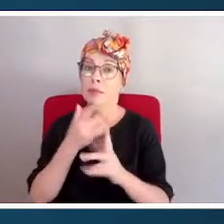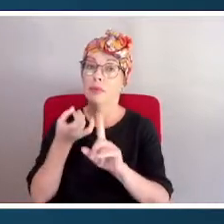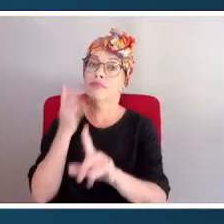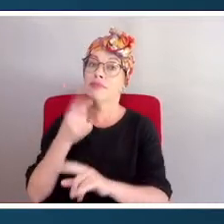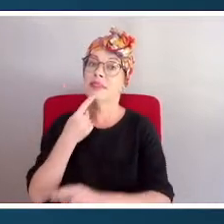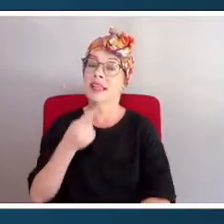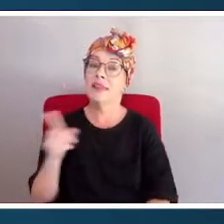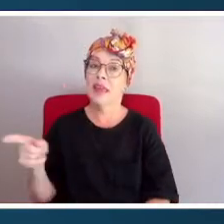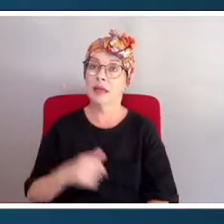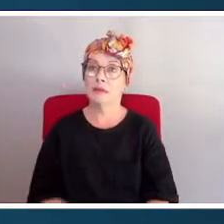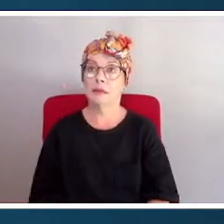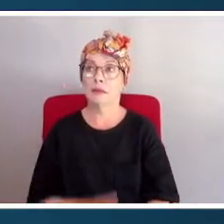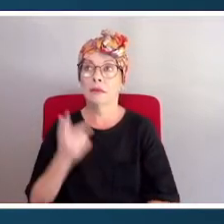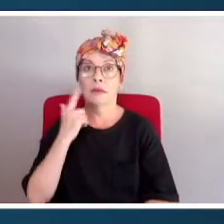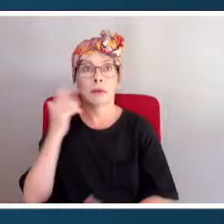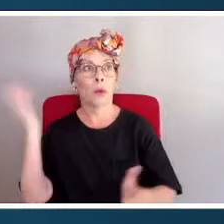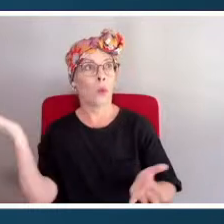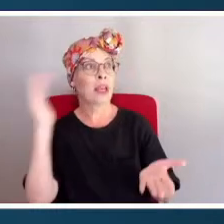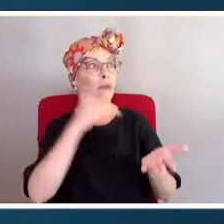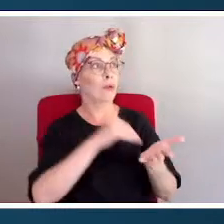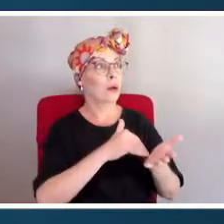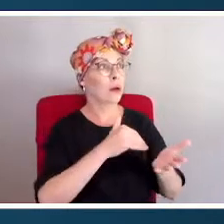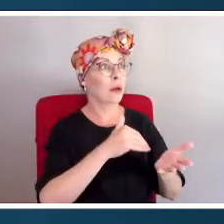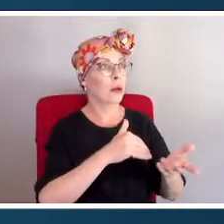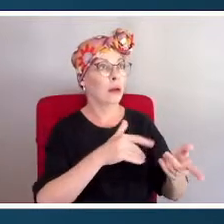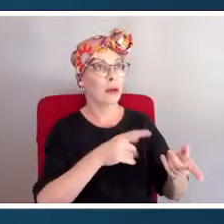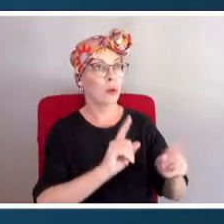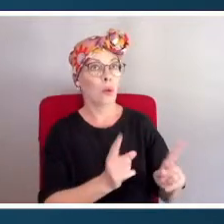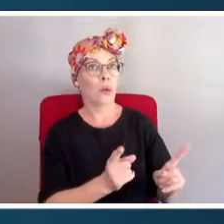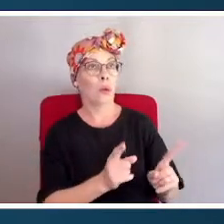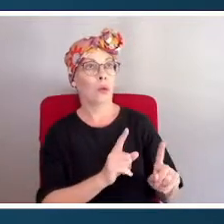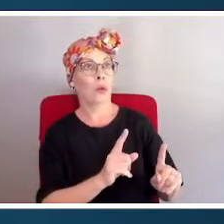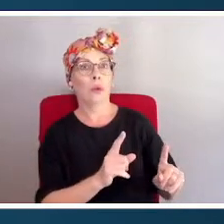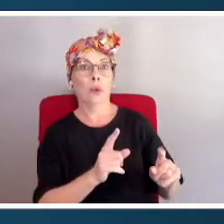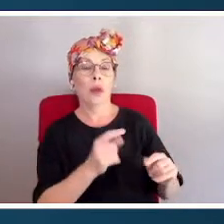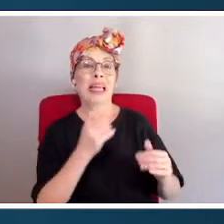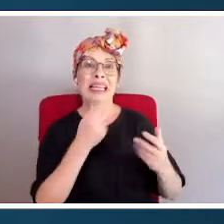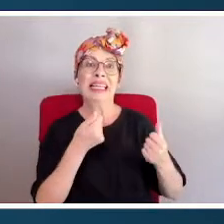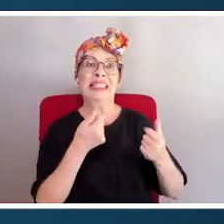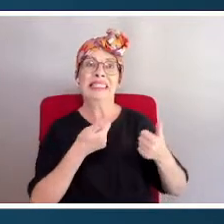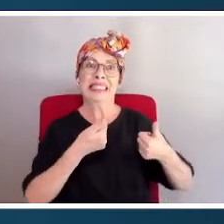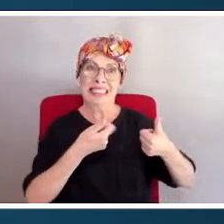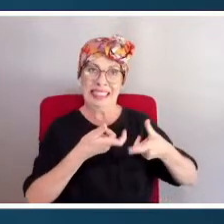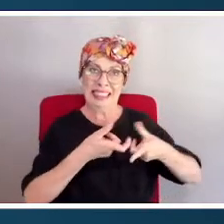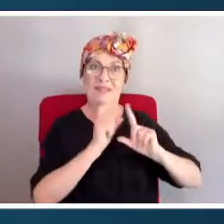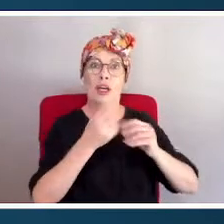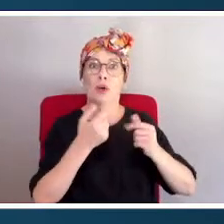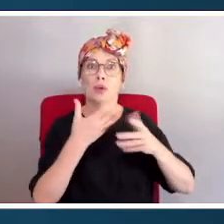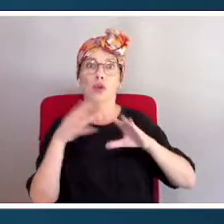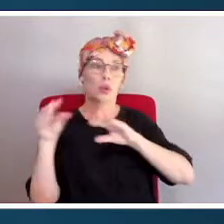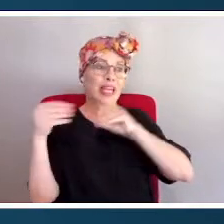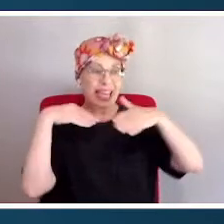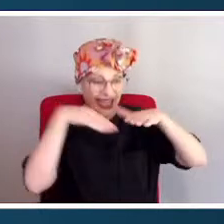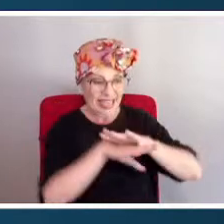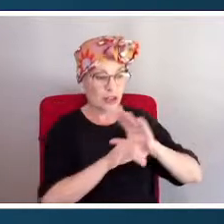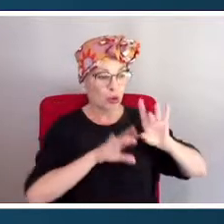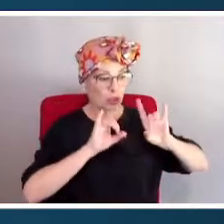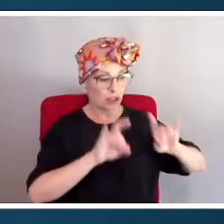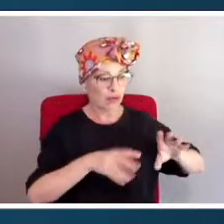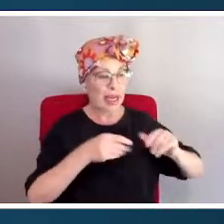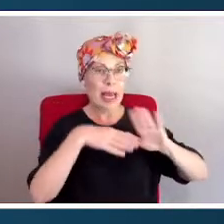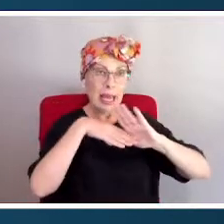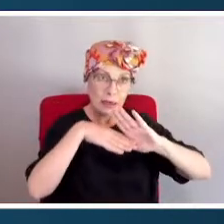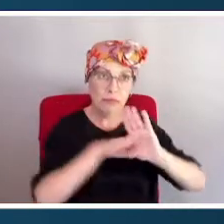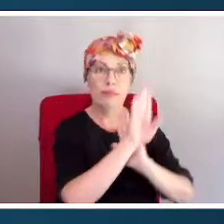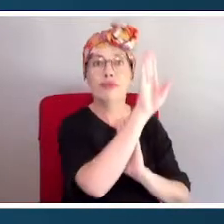Australia and New Zealand, because they feel that it's very difficult to actually get there and get out. So having